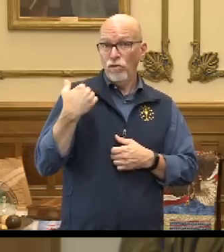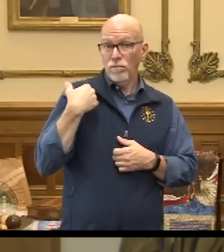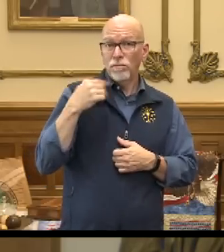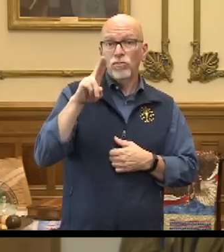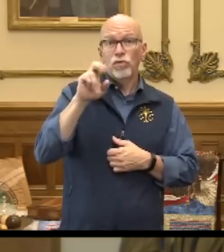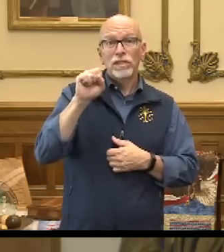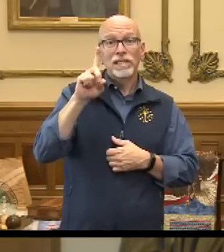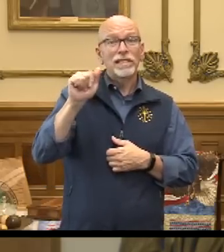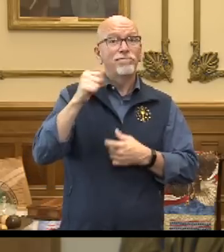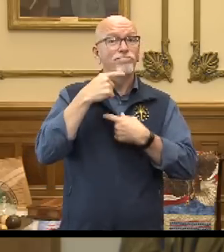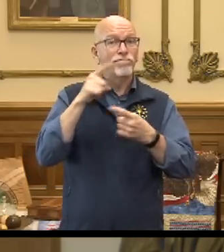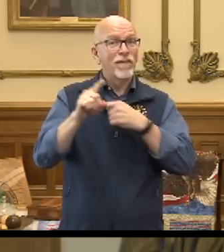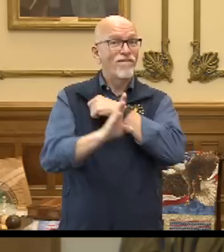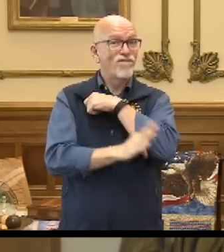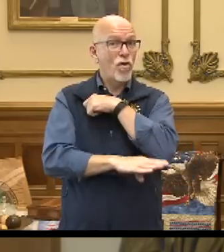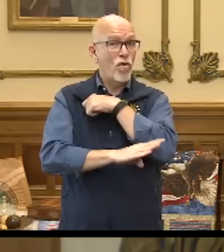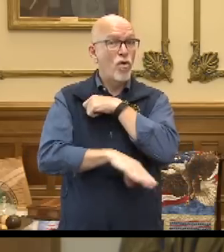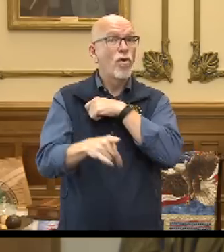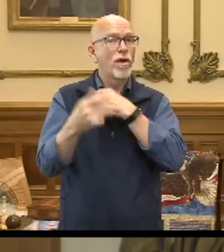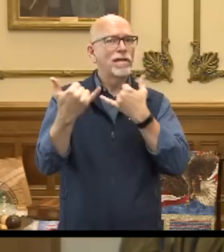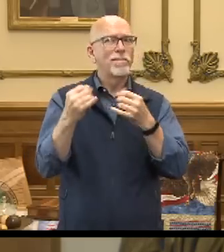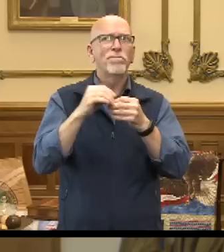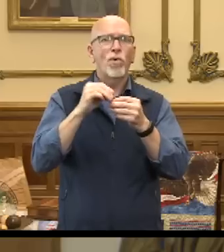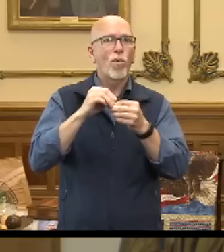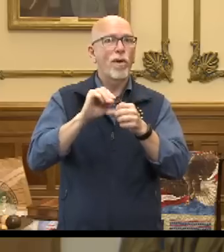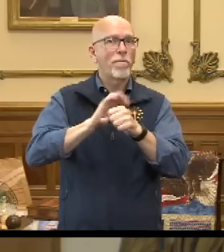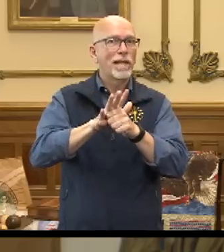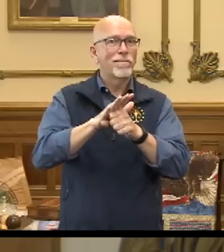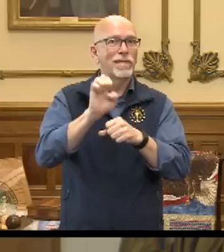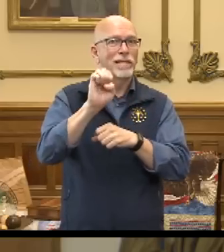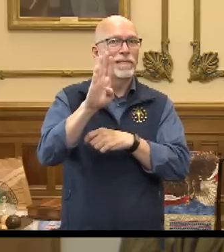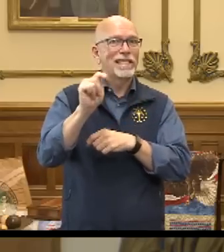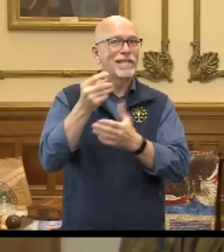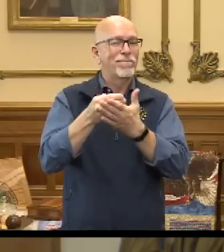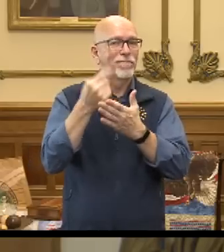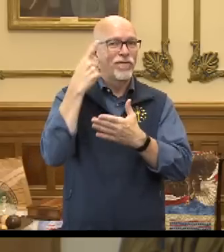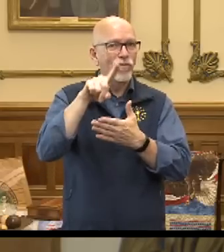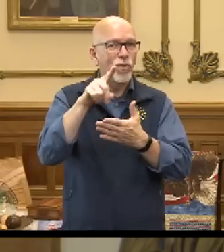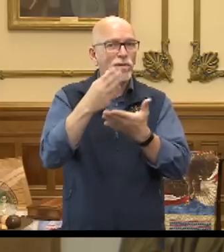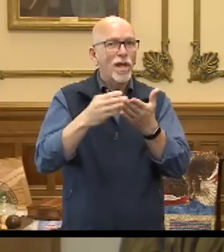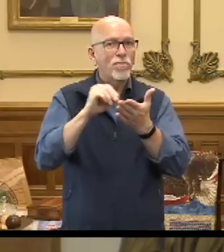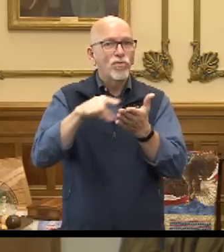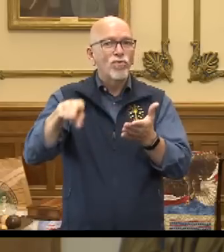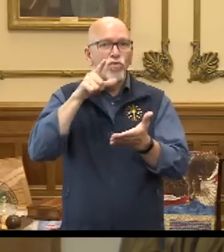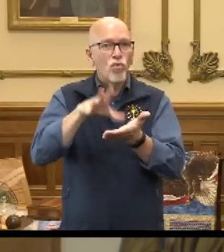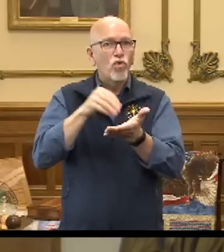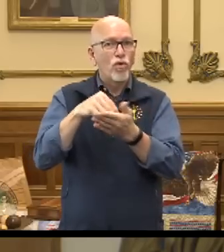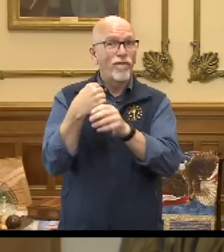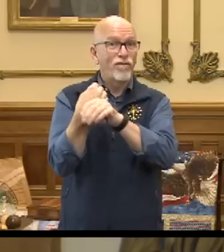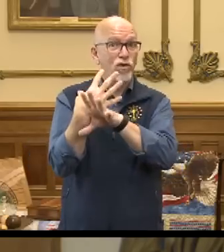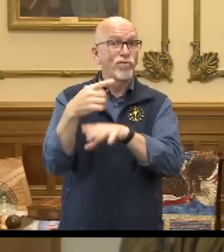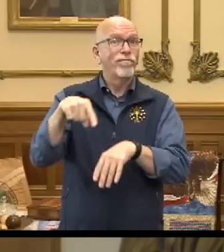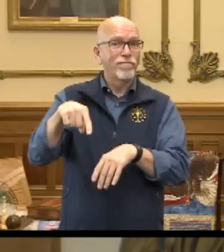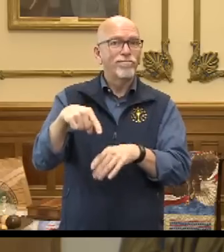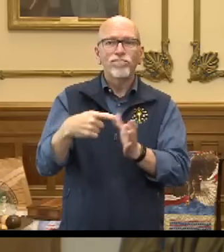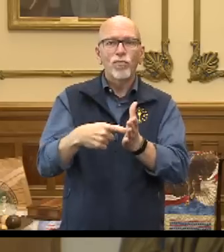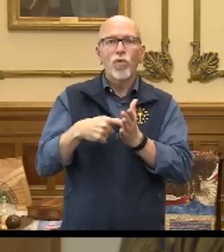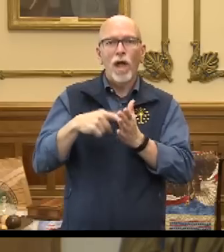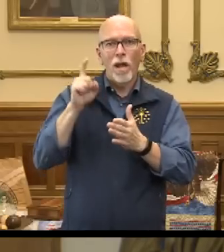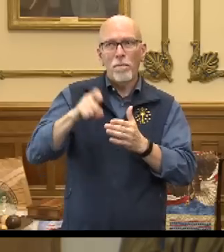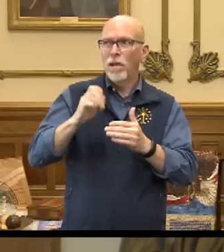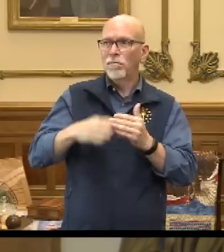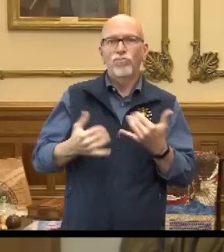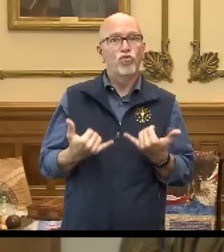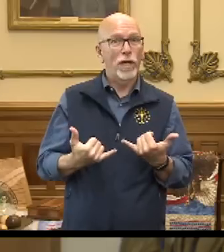USDA announced a fall release of more pandemic EBT funding for a subset of students learning virtually that was required to be complete